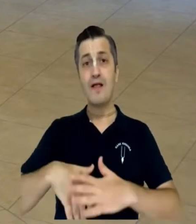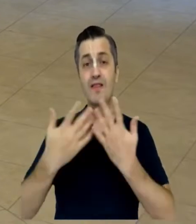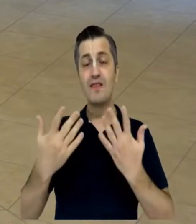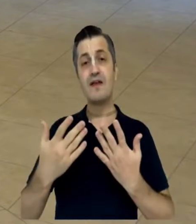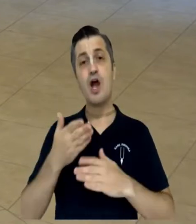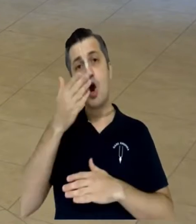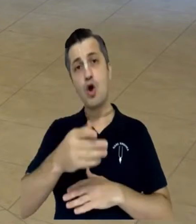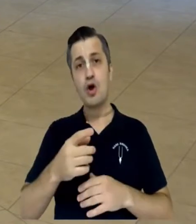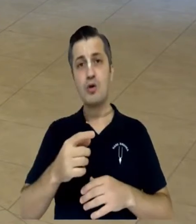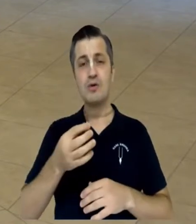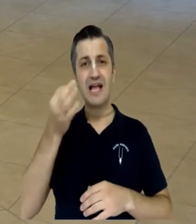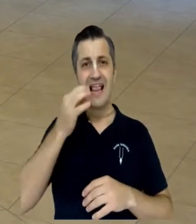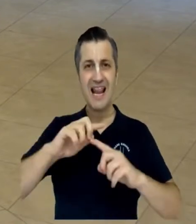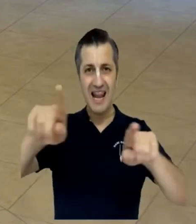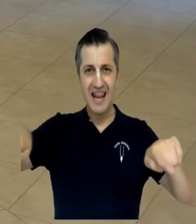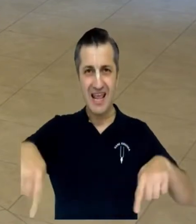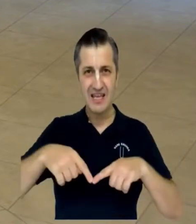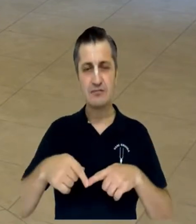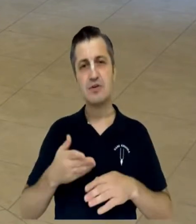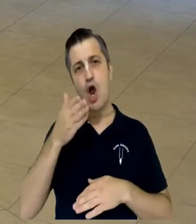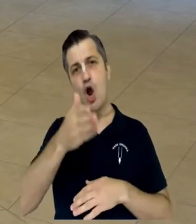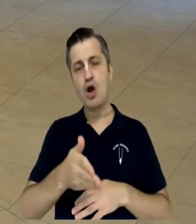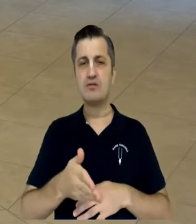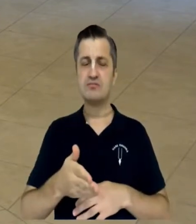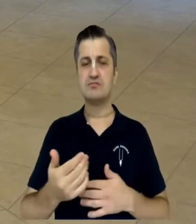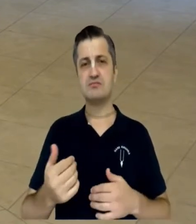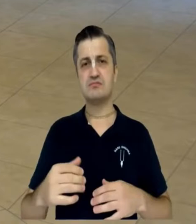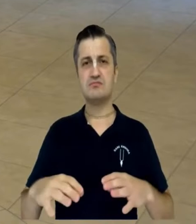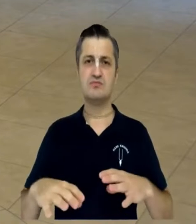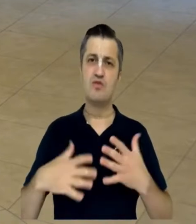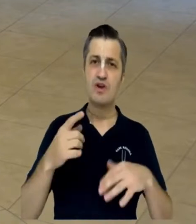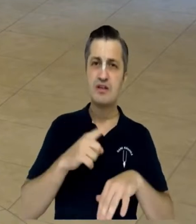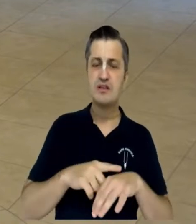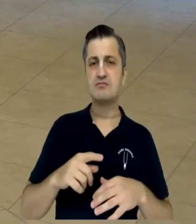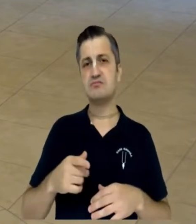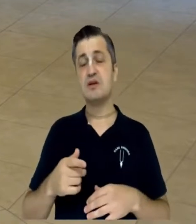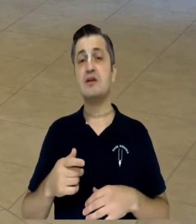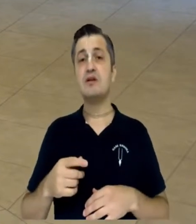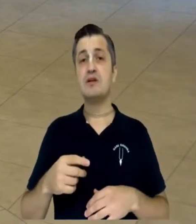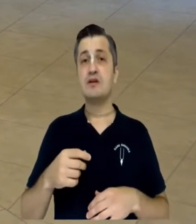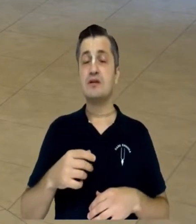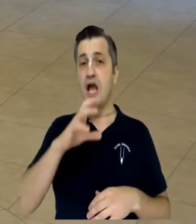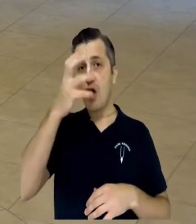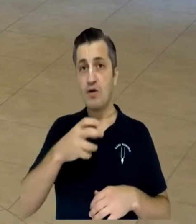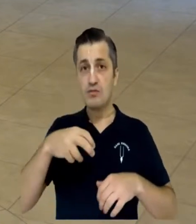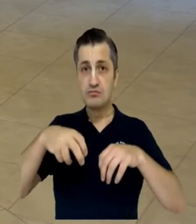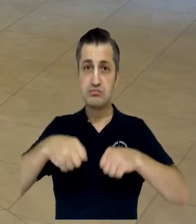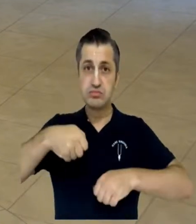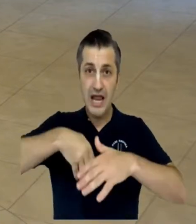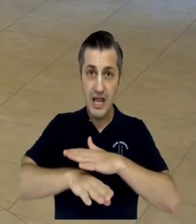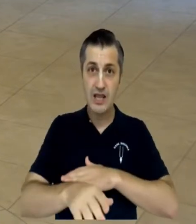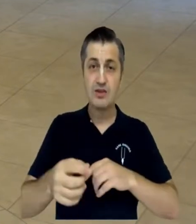crocodile just held his one of his foot, and then he thought that he would be able to come out, and then after